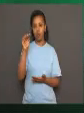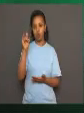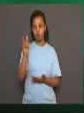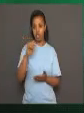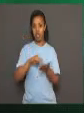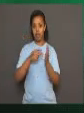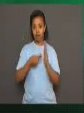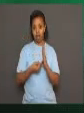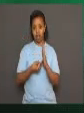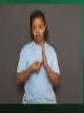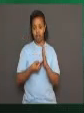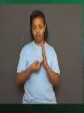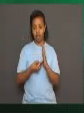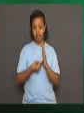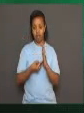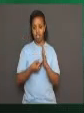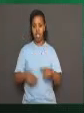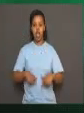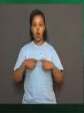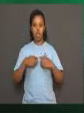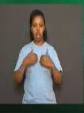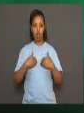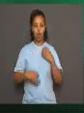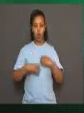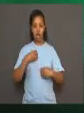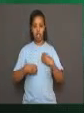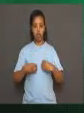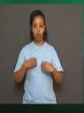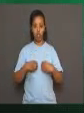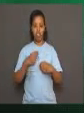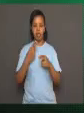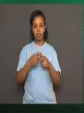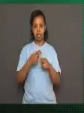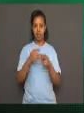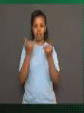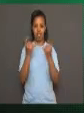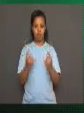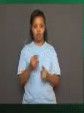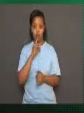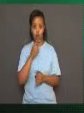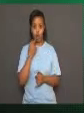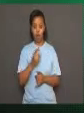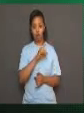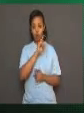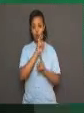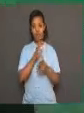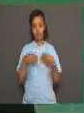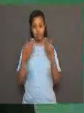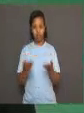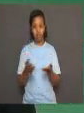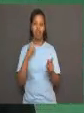process of categorizing living organisms, then you answered